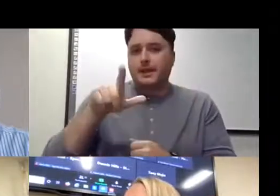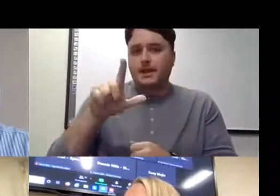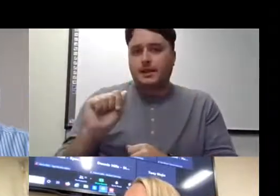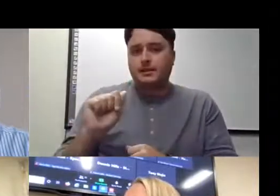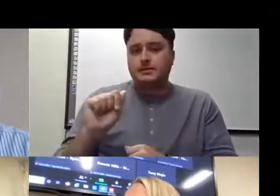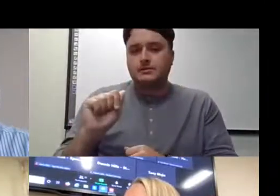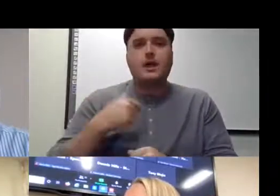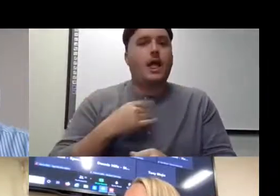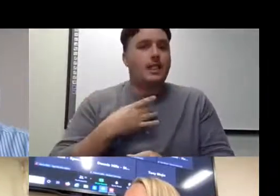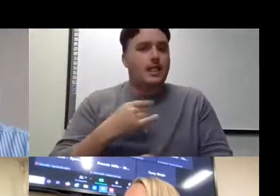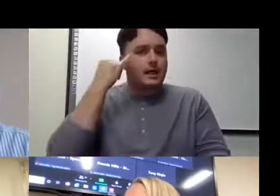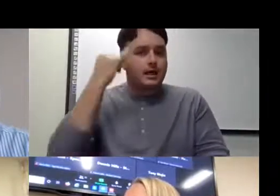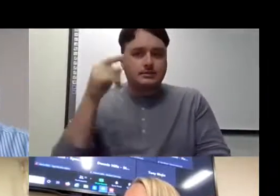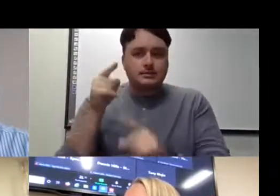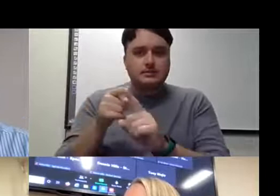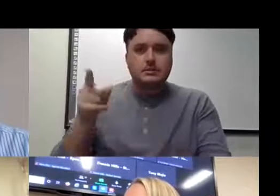idea of